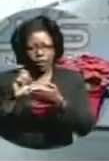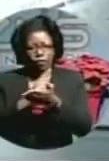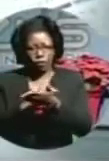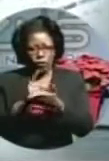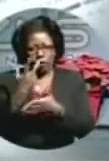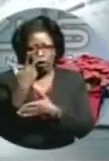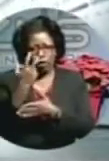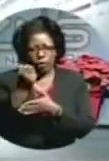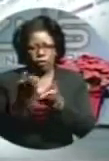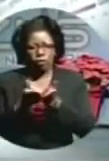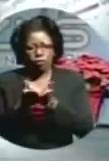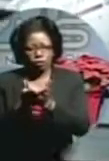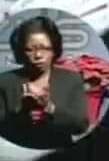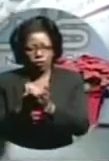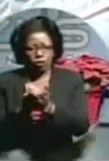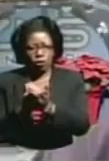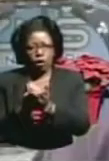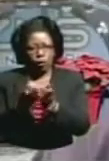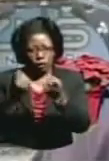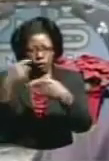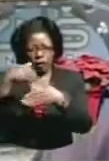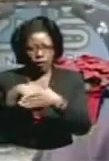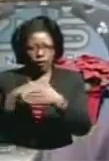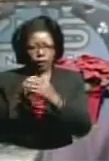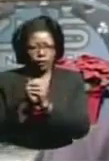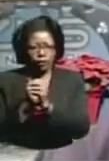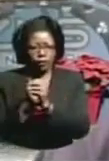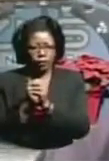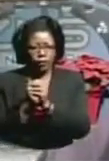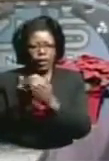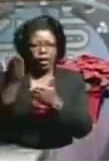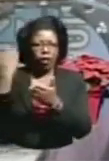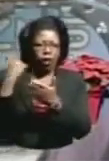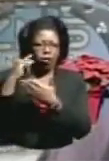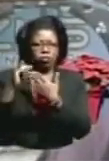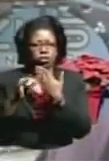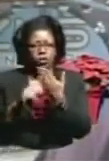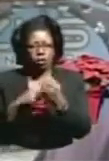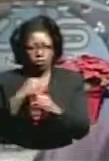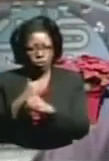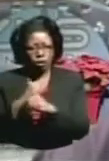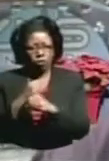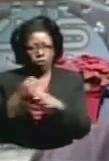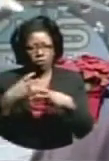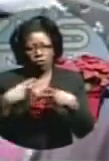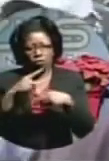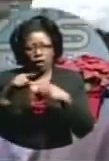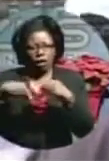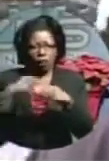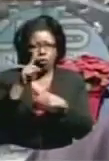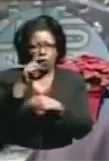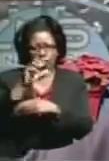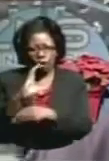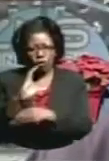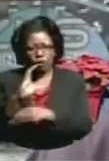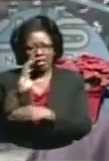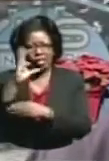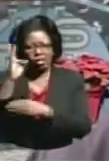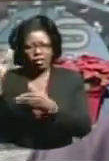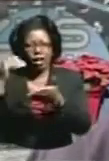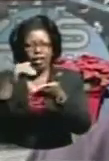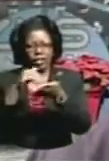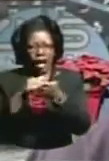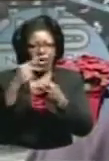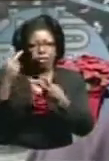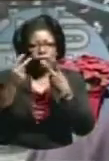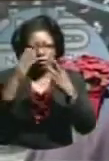vessels are expected to call on the port. Last year, January, we had as much as 106,000